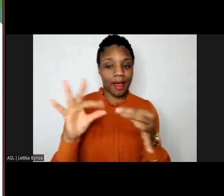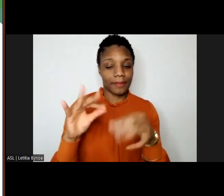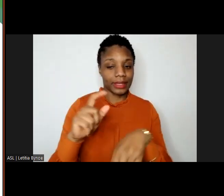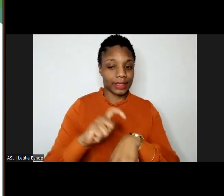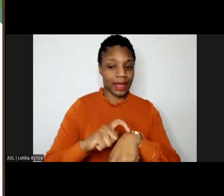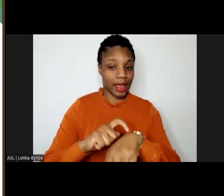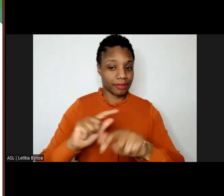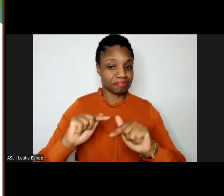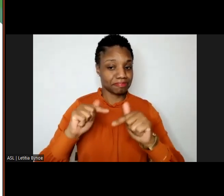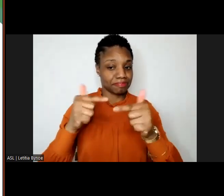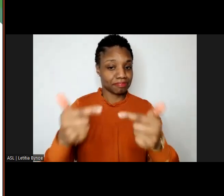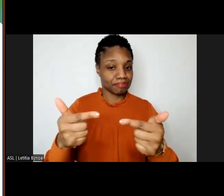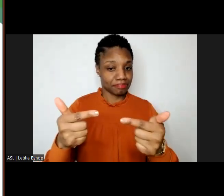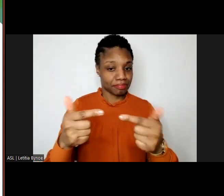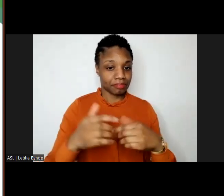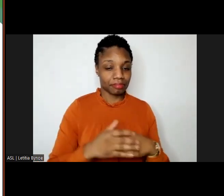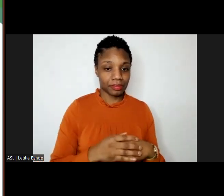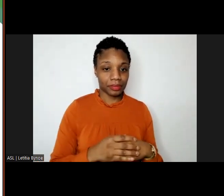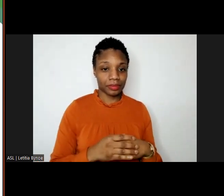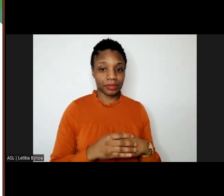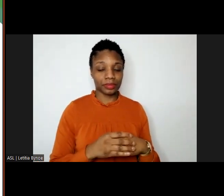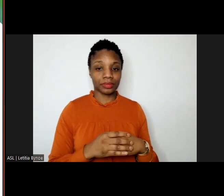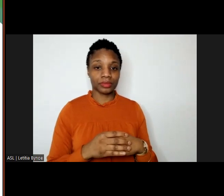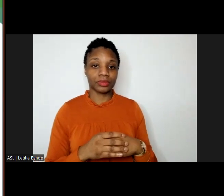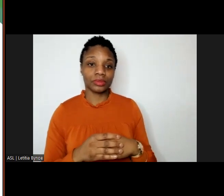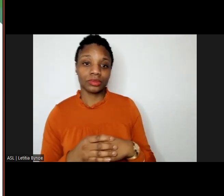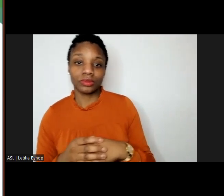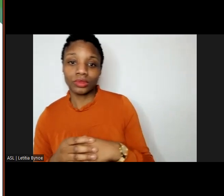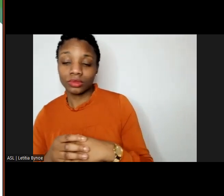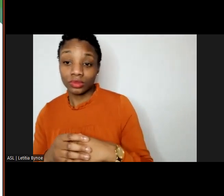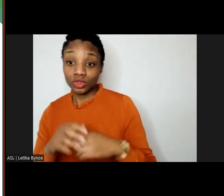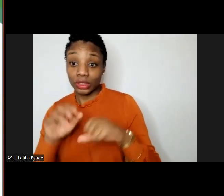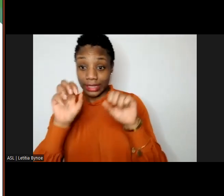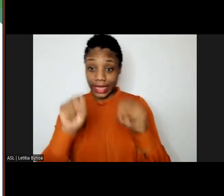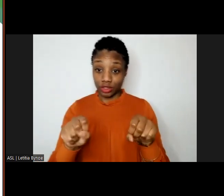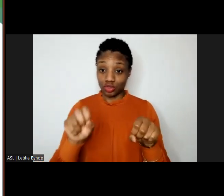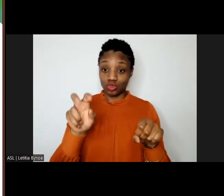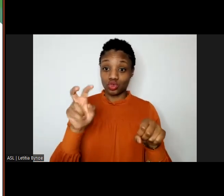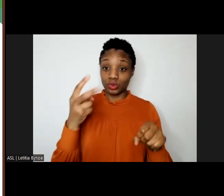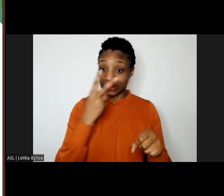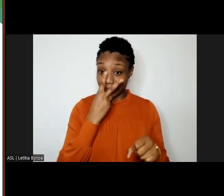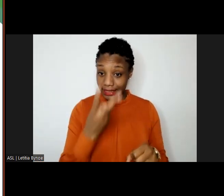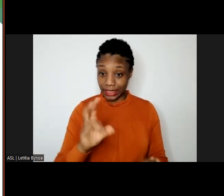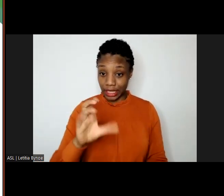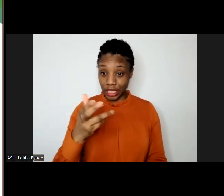I think you're seeing the chat, right? Or if folks have raised hands.